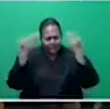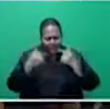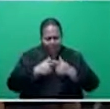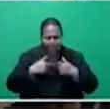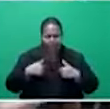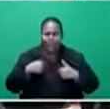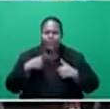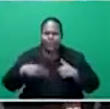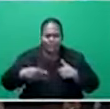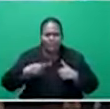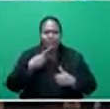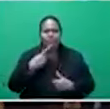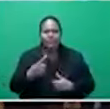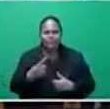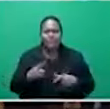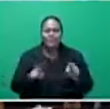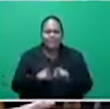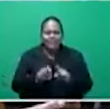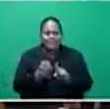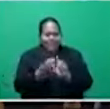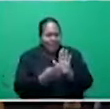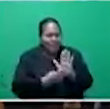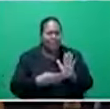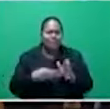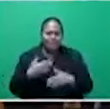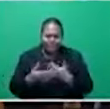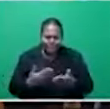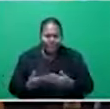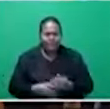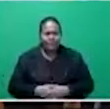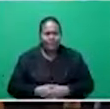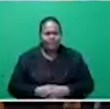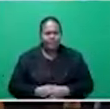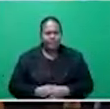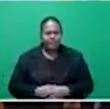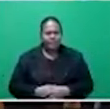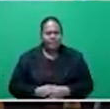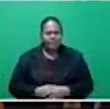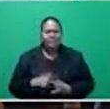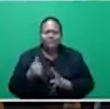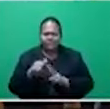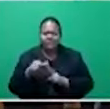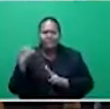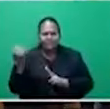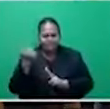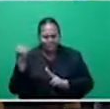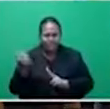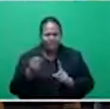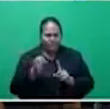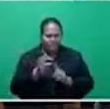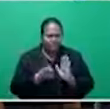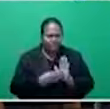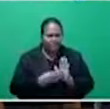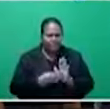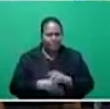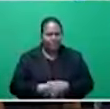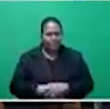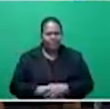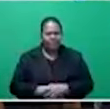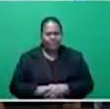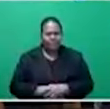this. The Honourable Prime Minister said this. I understand you also informed the Samoan Prime Minister of this too, after she had dinner at Honourable Prasad's